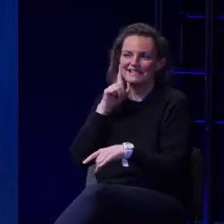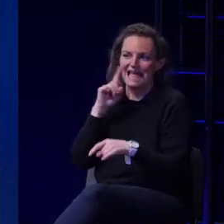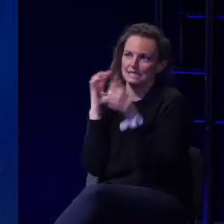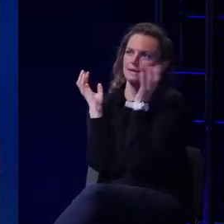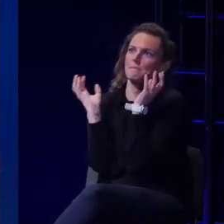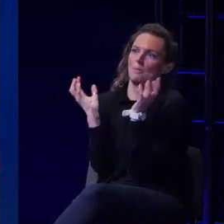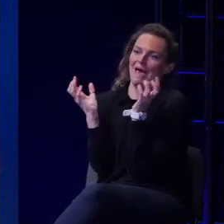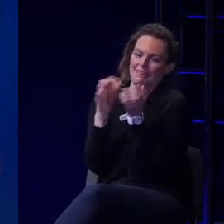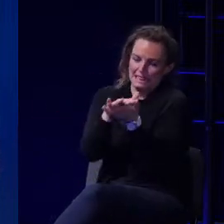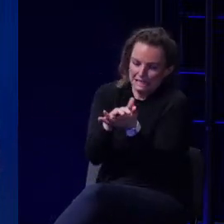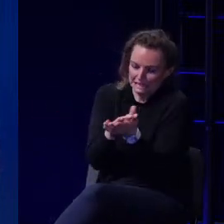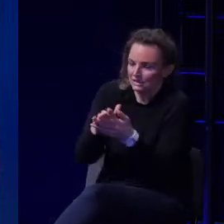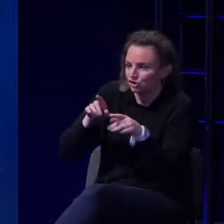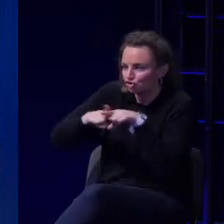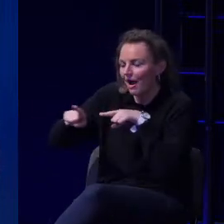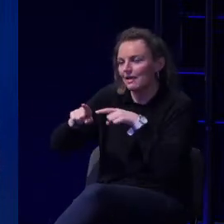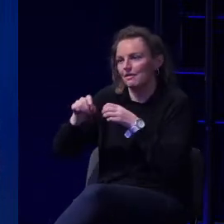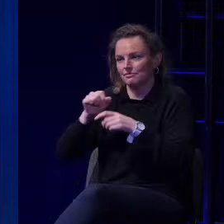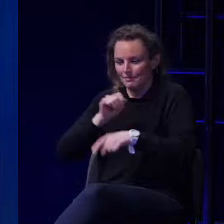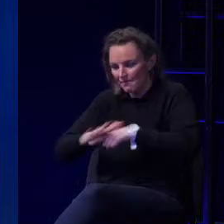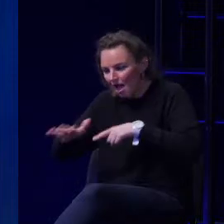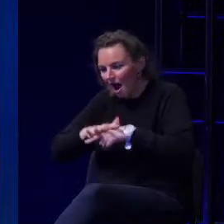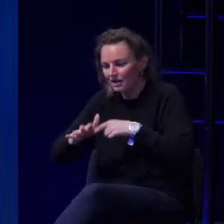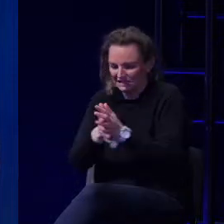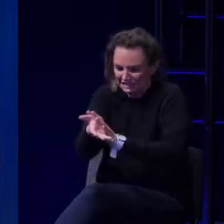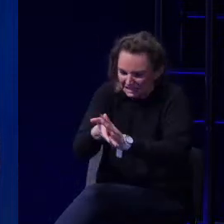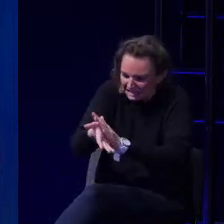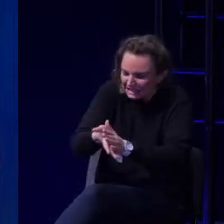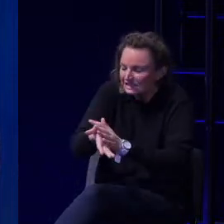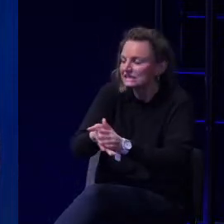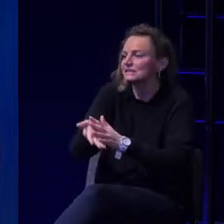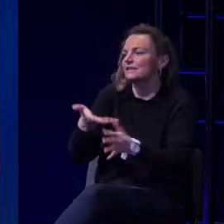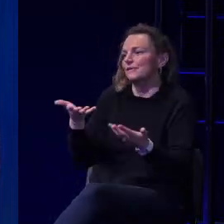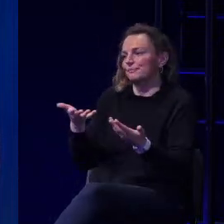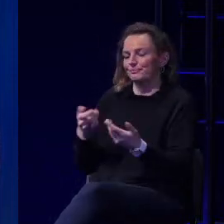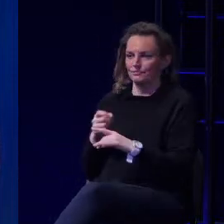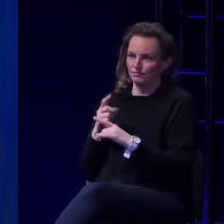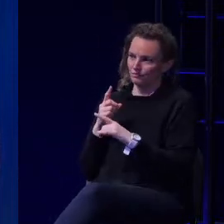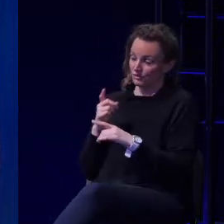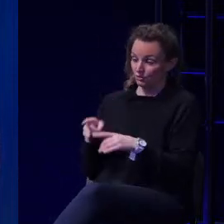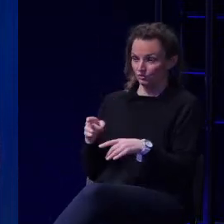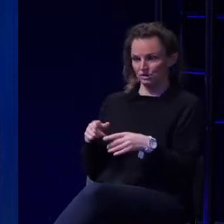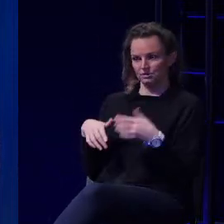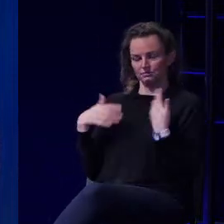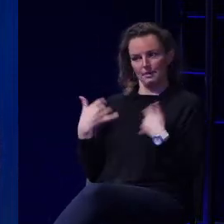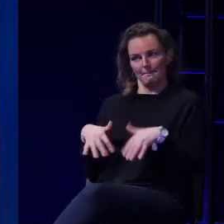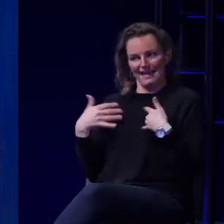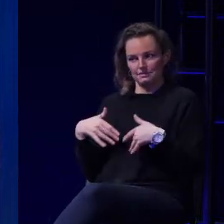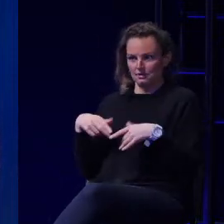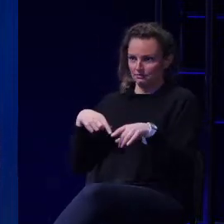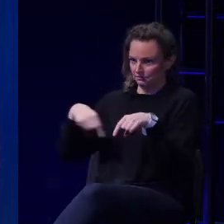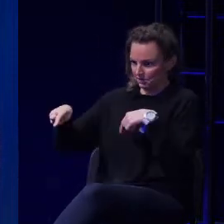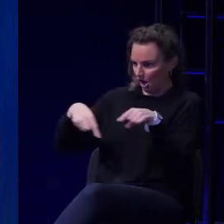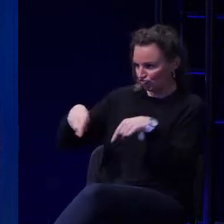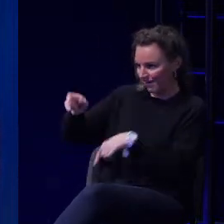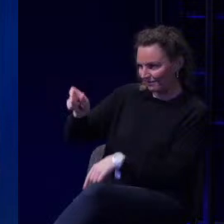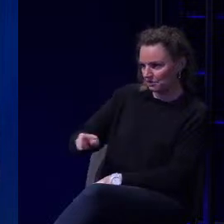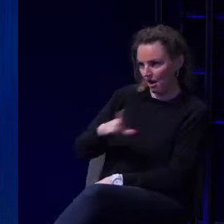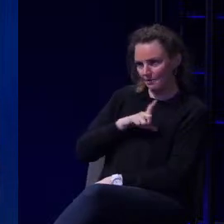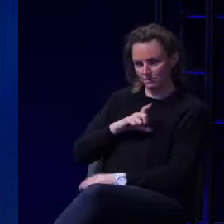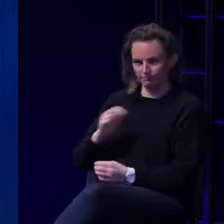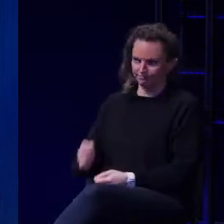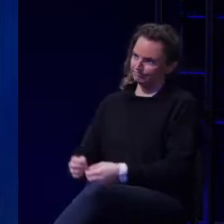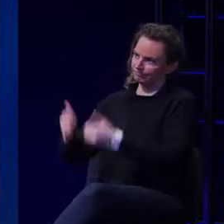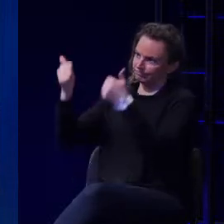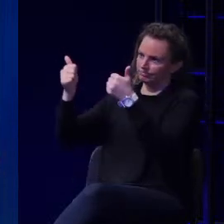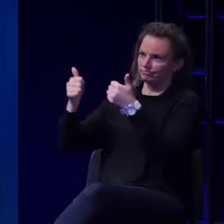to get the blood off her. So, you know, we talked about, she's an incredible director actually because she is such a good actress. She